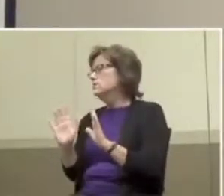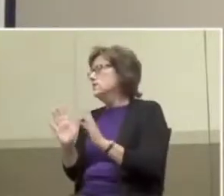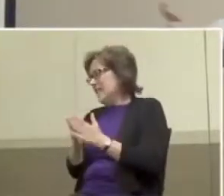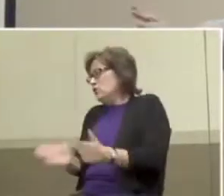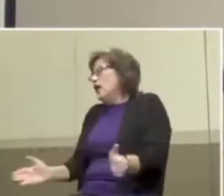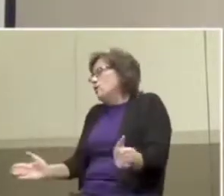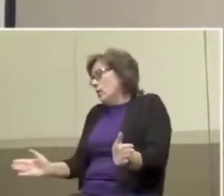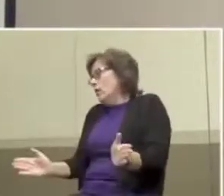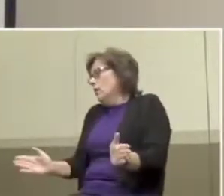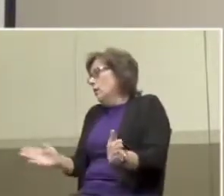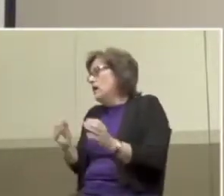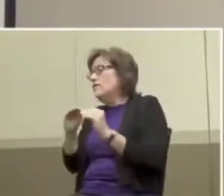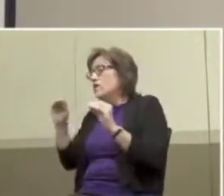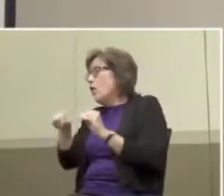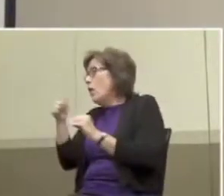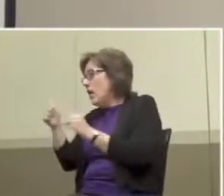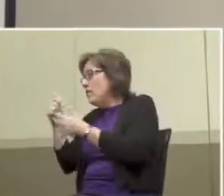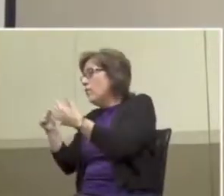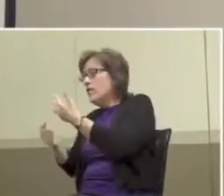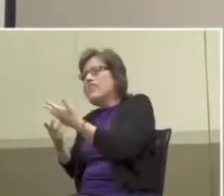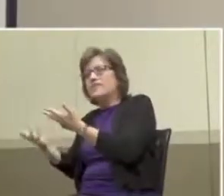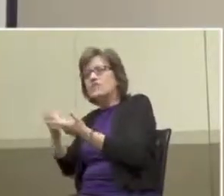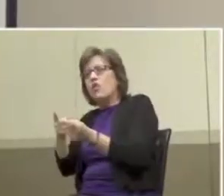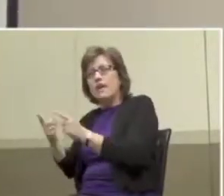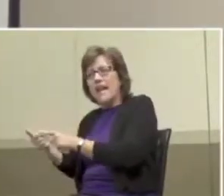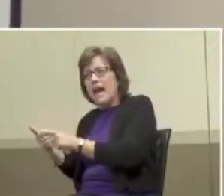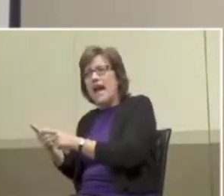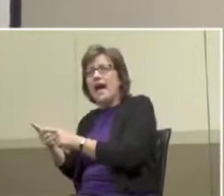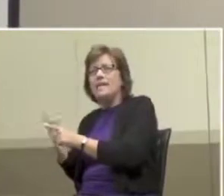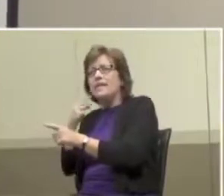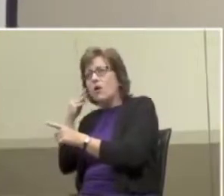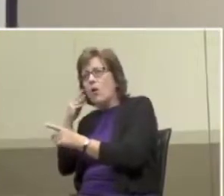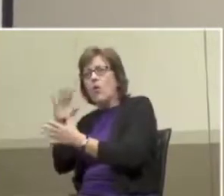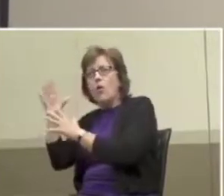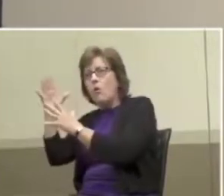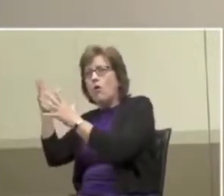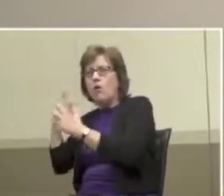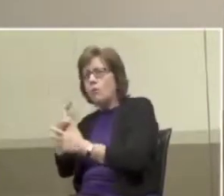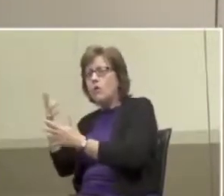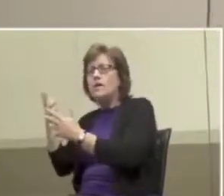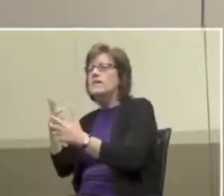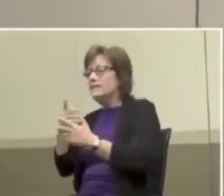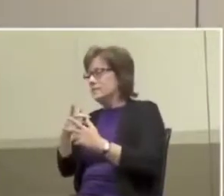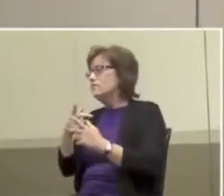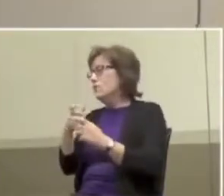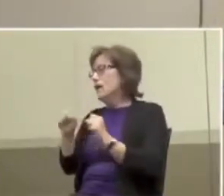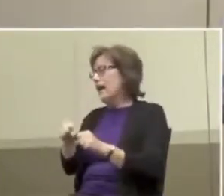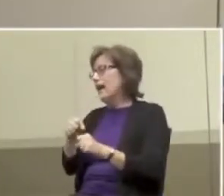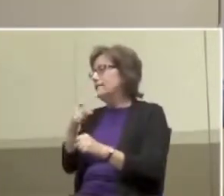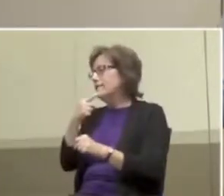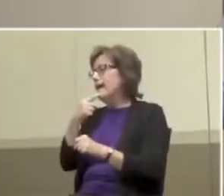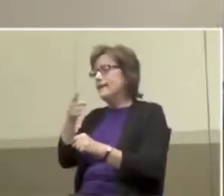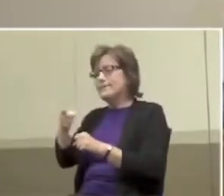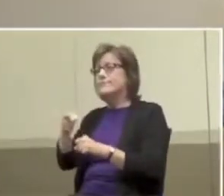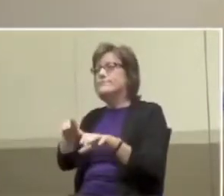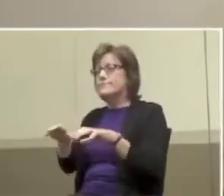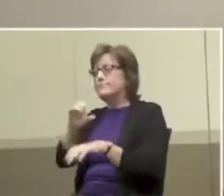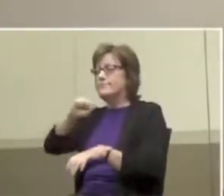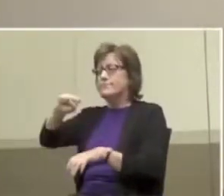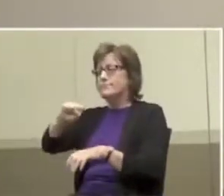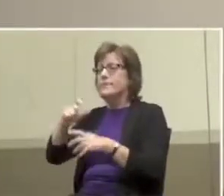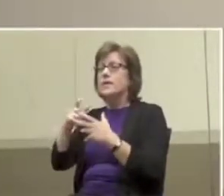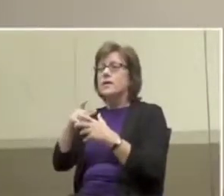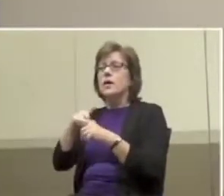there aren't any other mitigating circumstances, it's safe to say that this is probably an act of resistance. The bottom line is it all comes down to